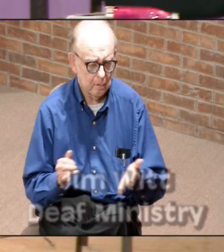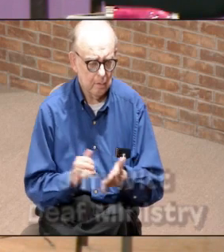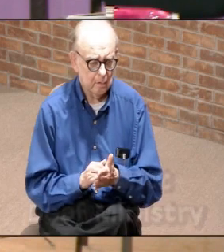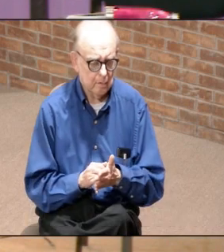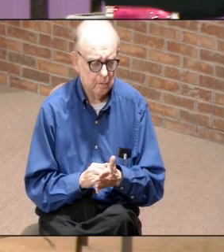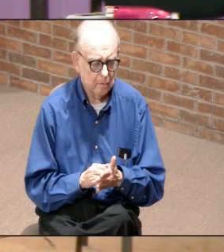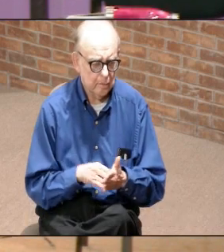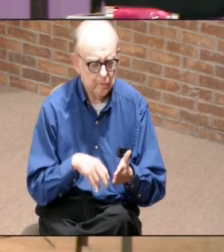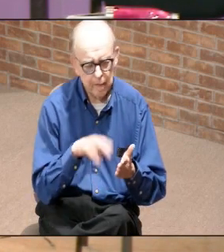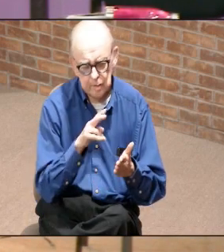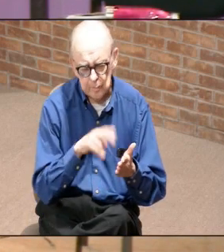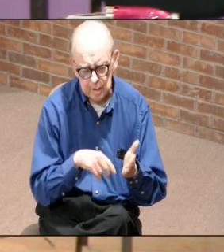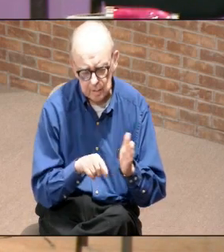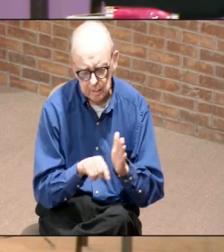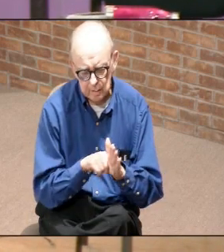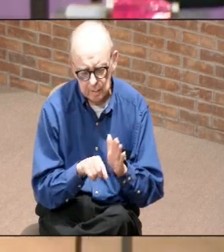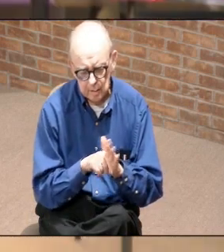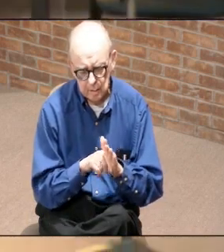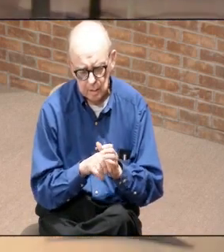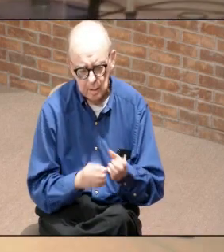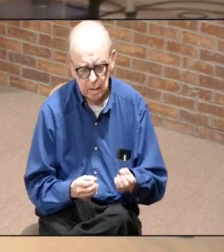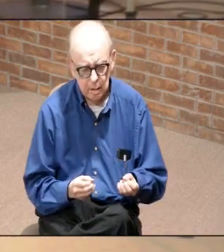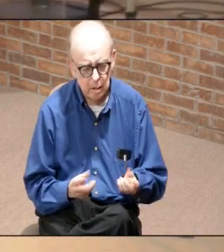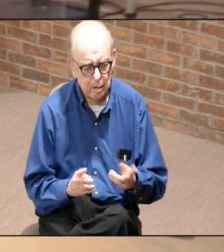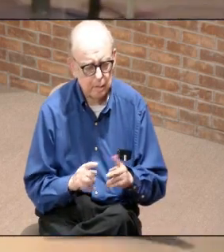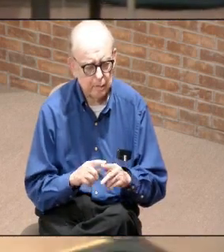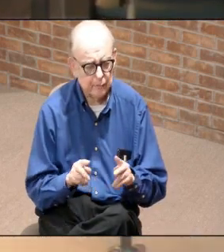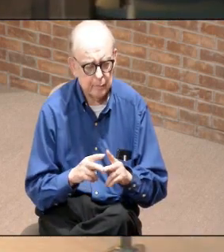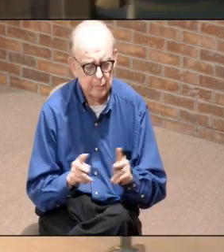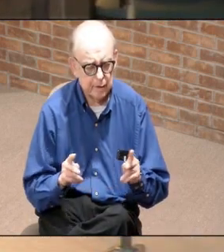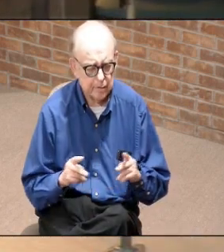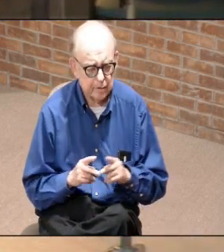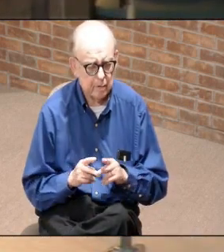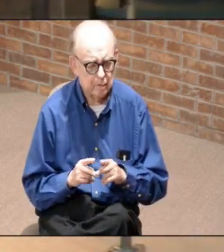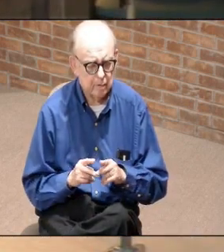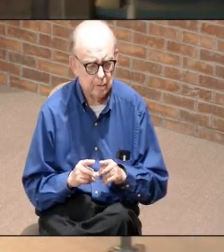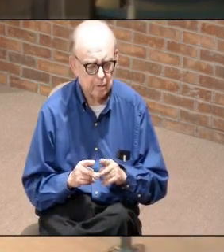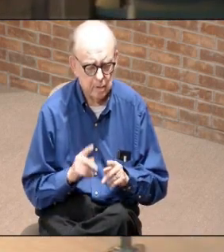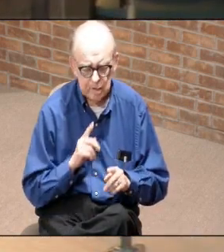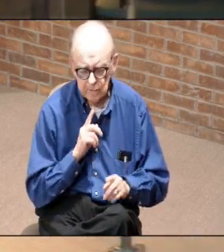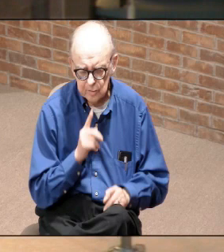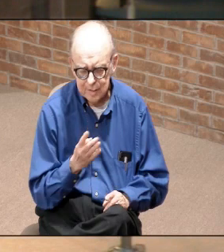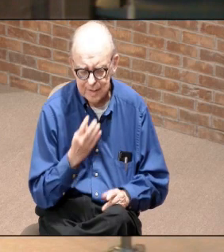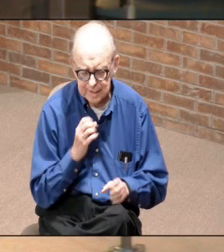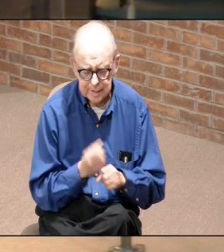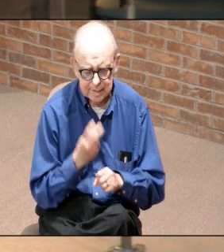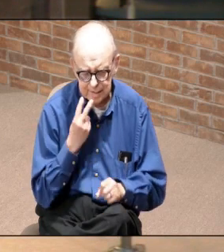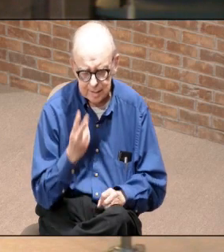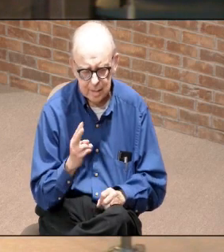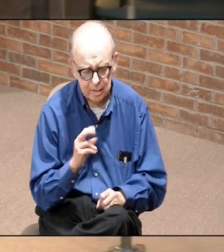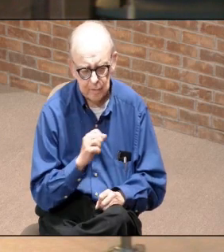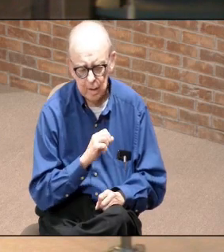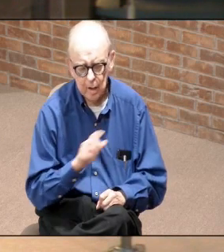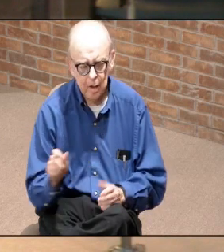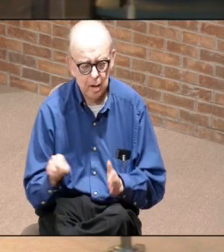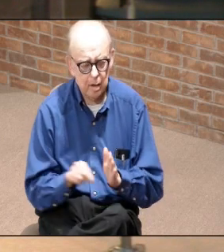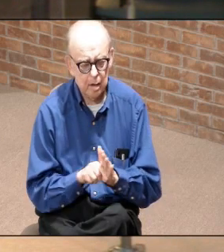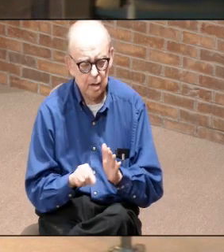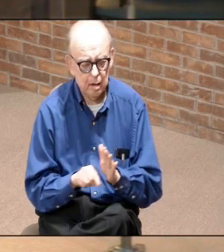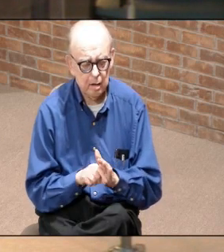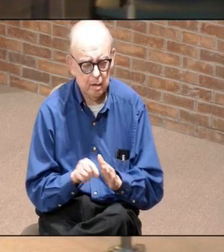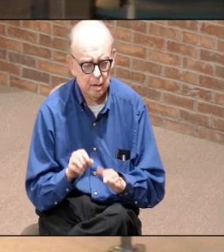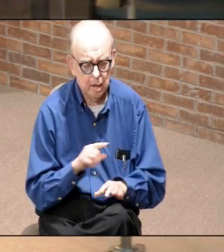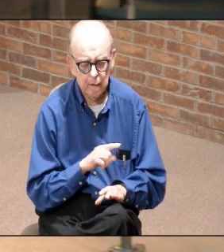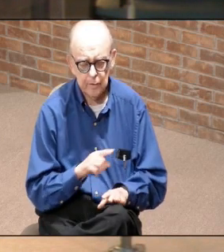you read in the scripture and how they were placing all of those things. And you really get to see all of the scriptures as